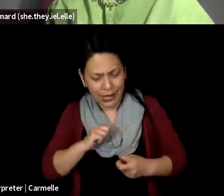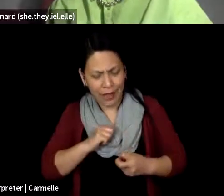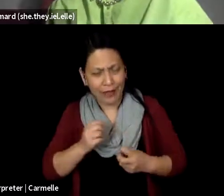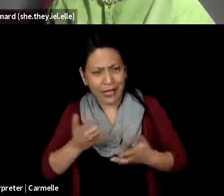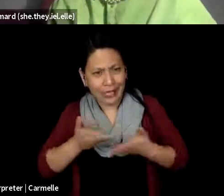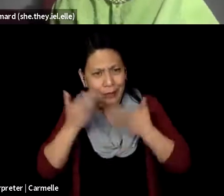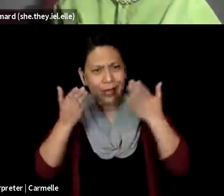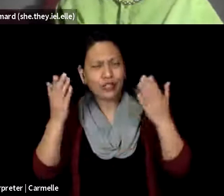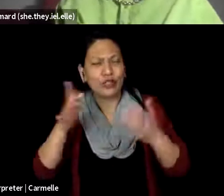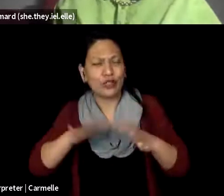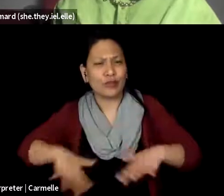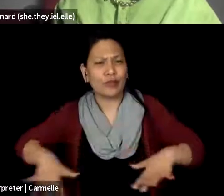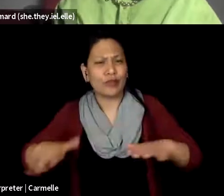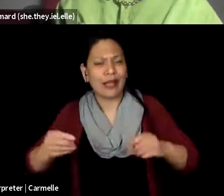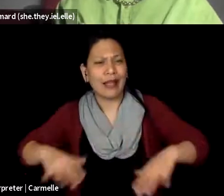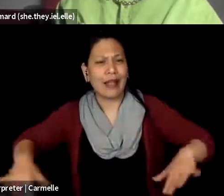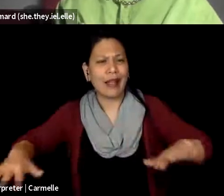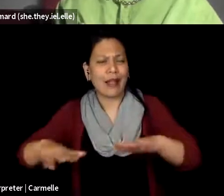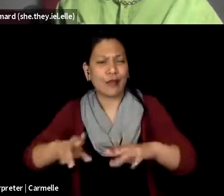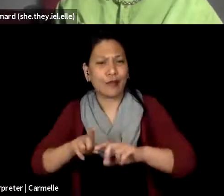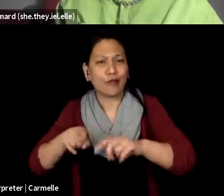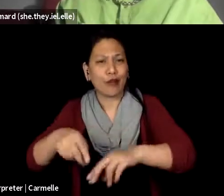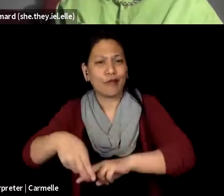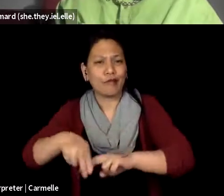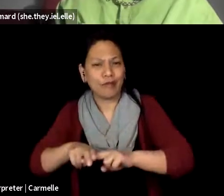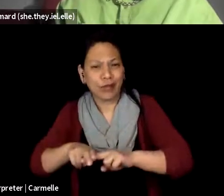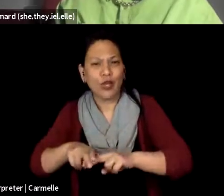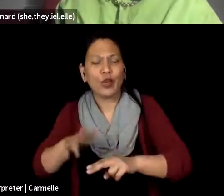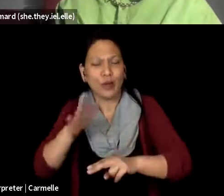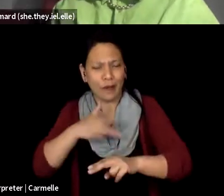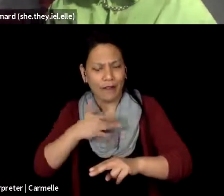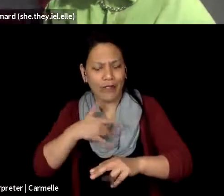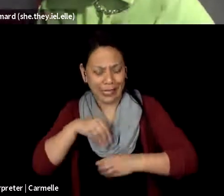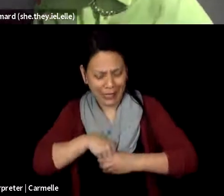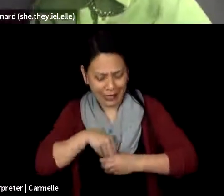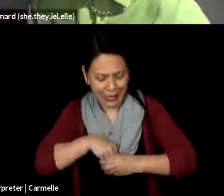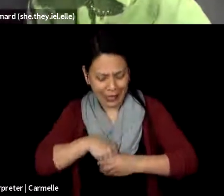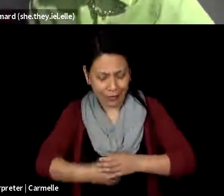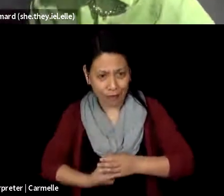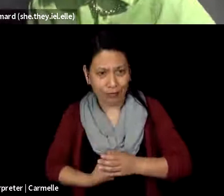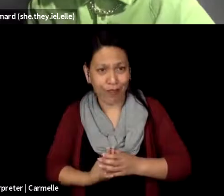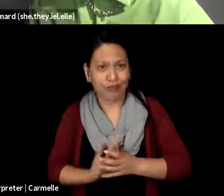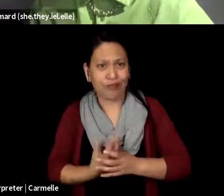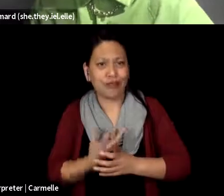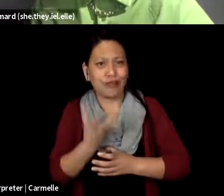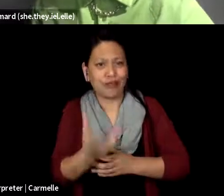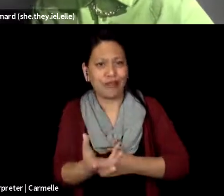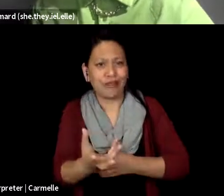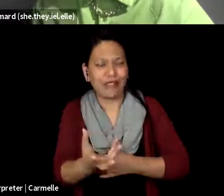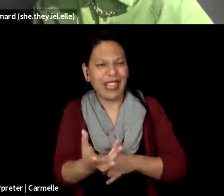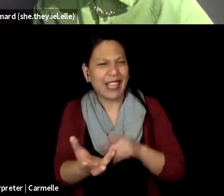will find the deeply rooted indigenous practice that lives within your body, because it's